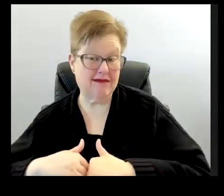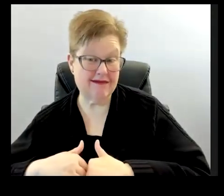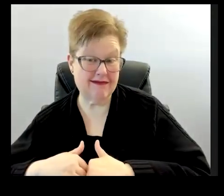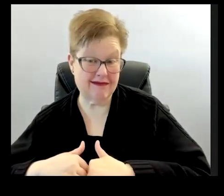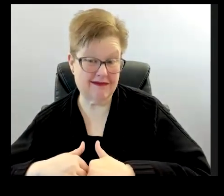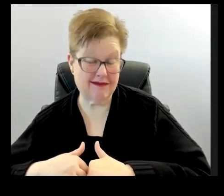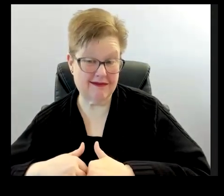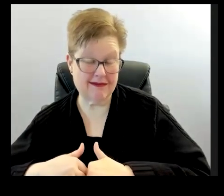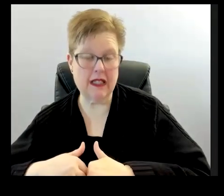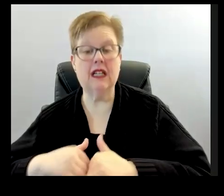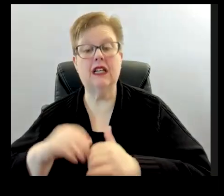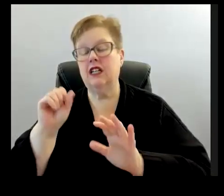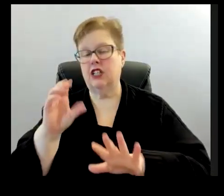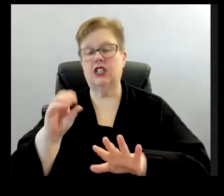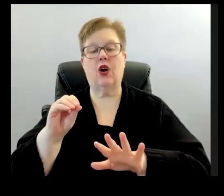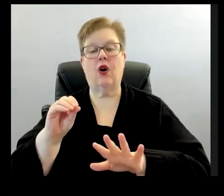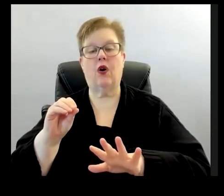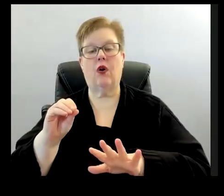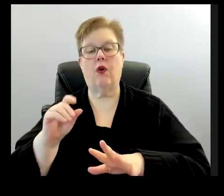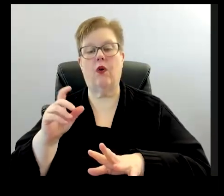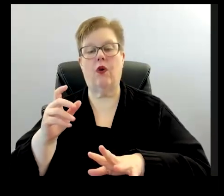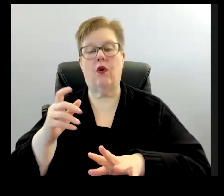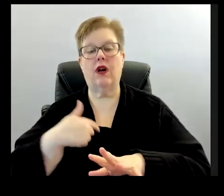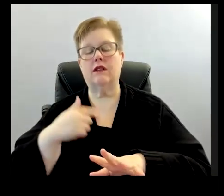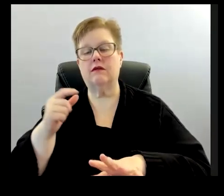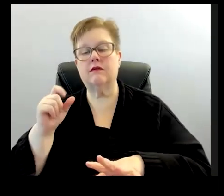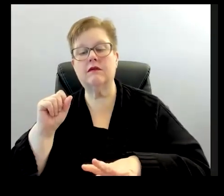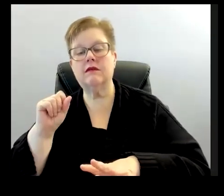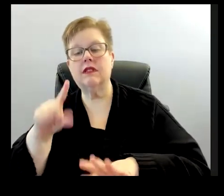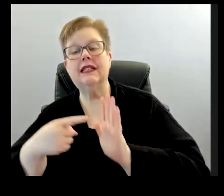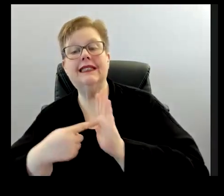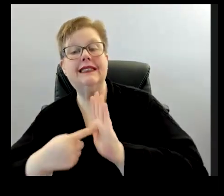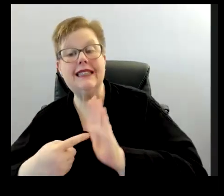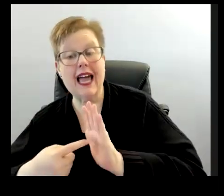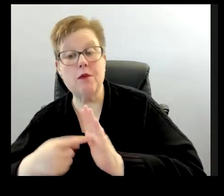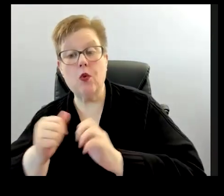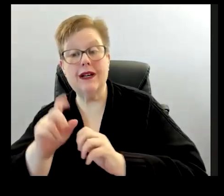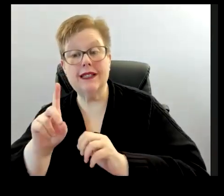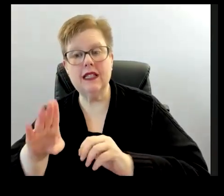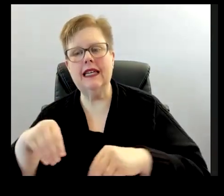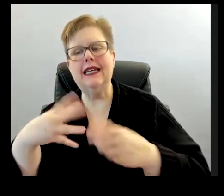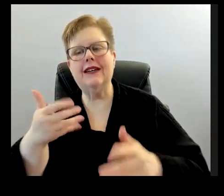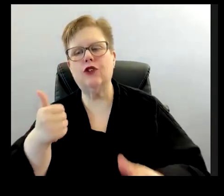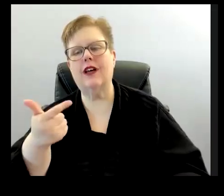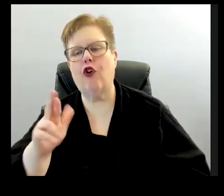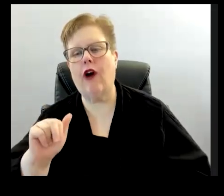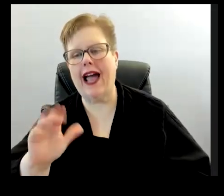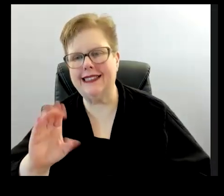so instead, just like I was explaining, we're giving the example of with the discussion board, give yourself